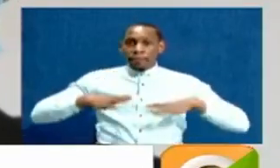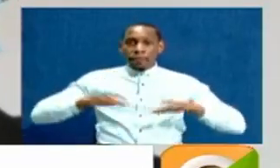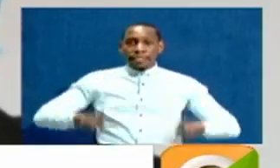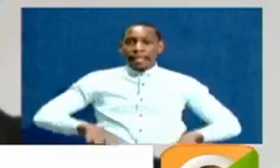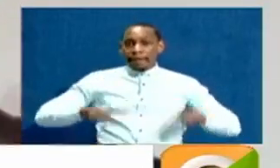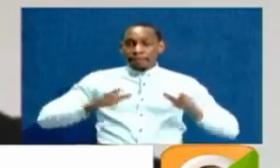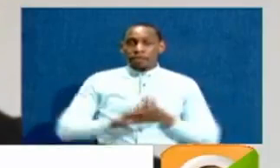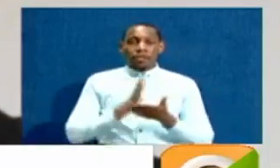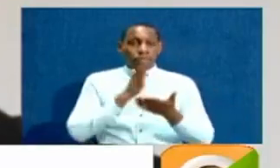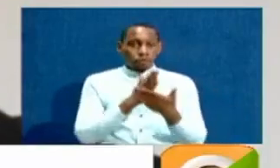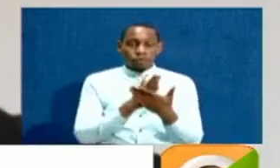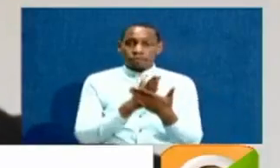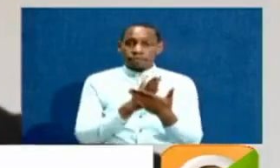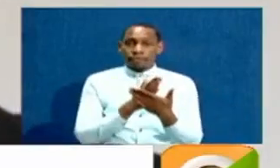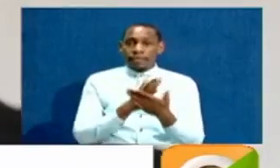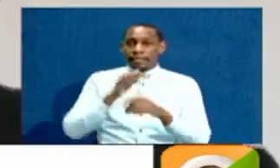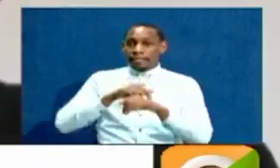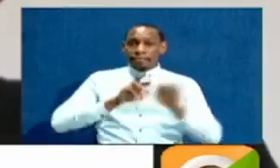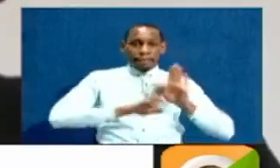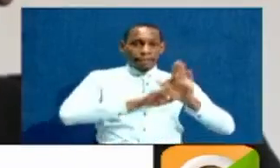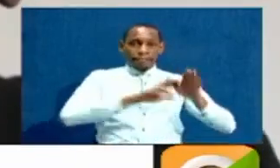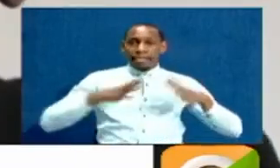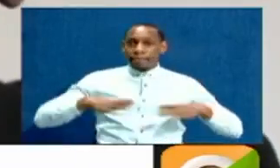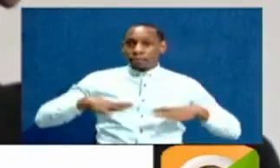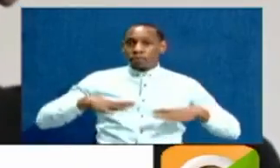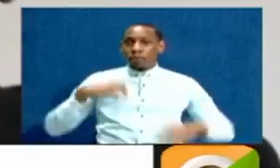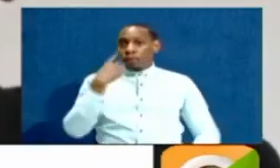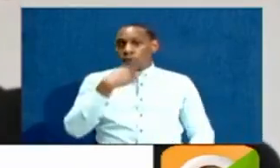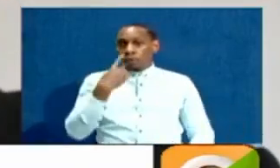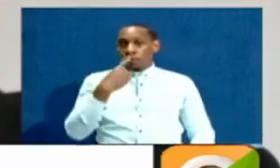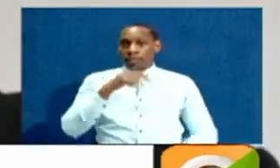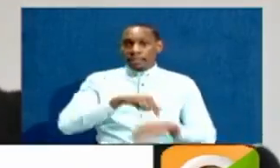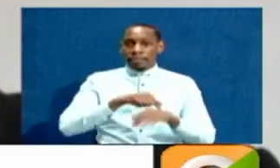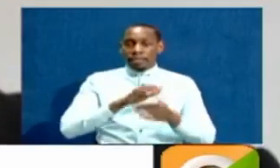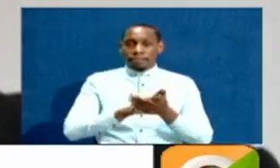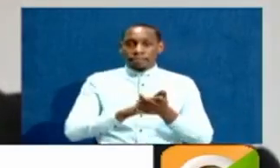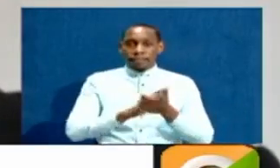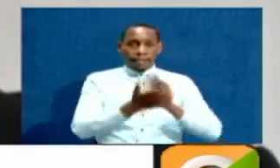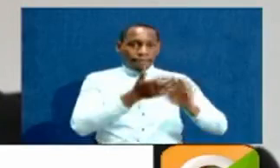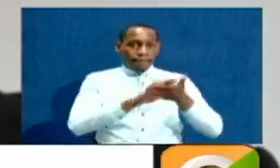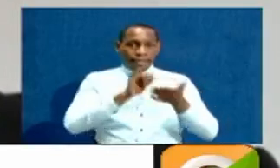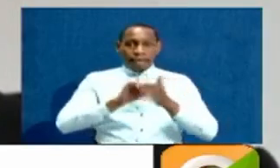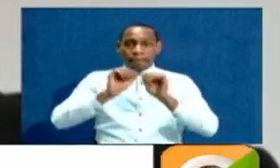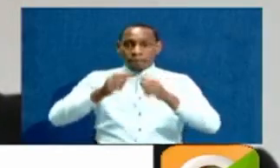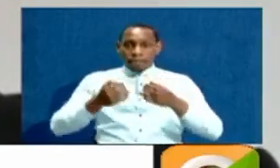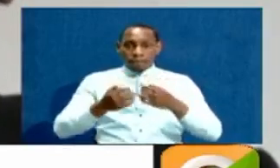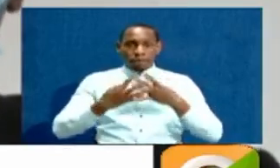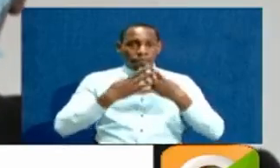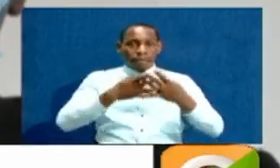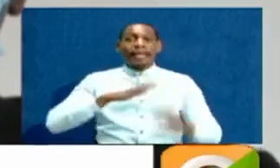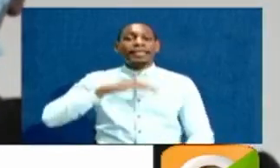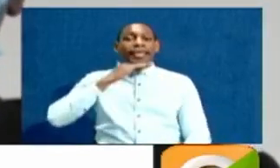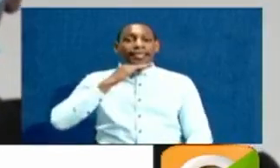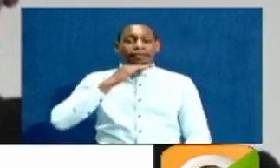lives. Literally speaking, when you are representing people who, upon conviction, might get a sentence of up to